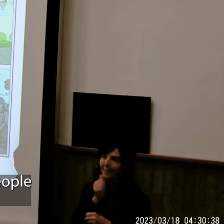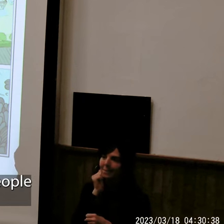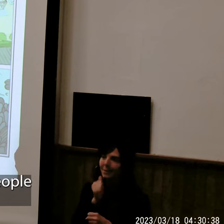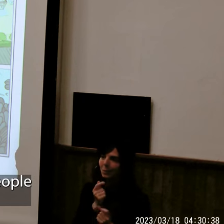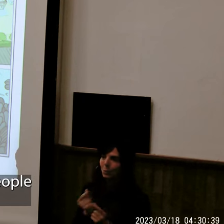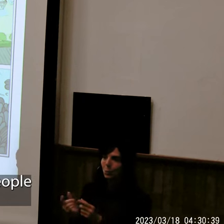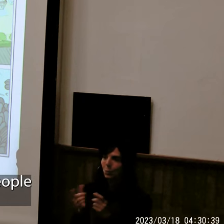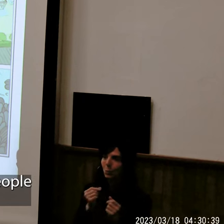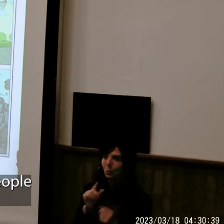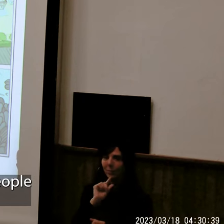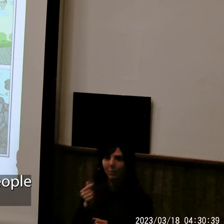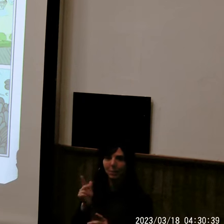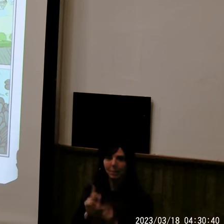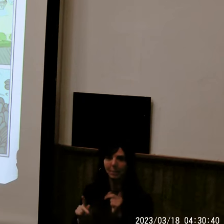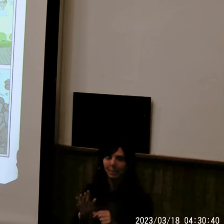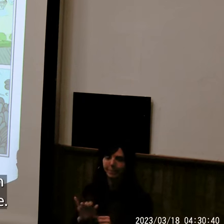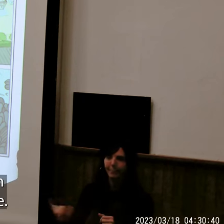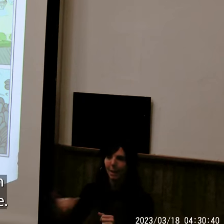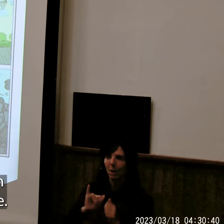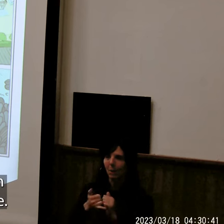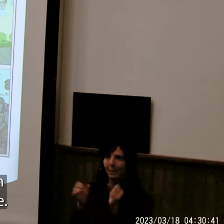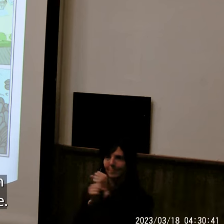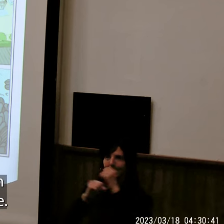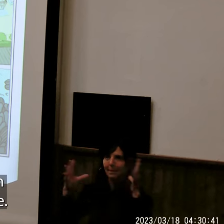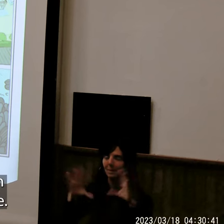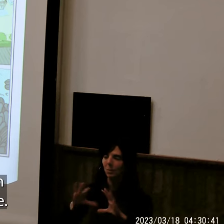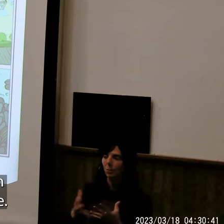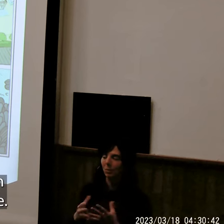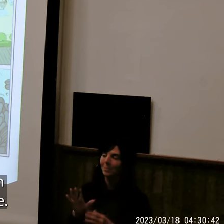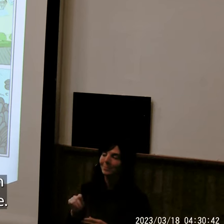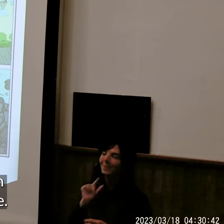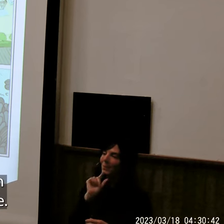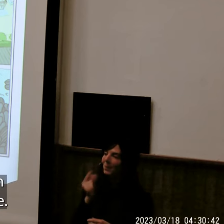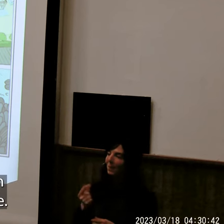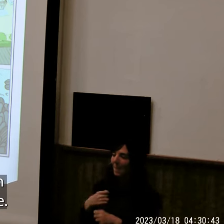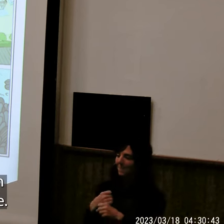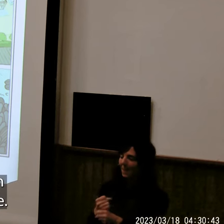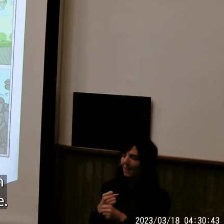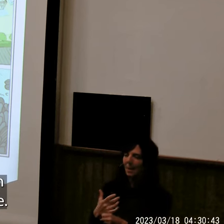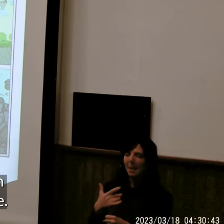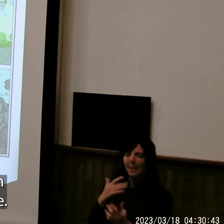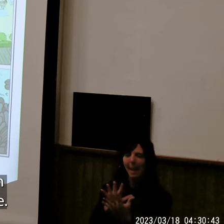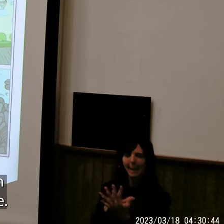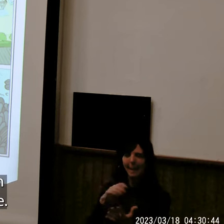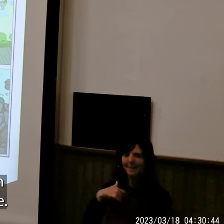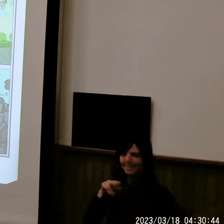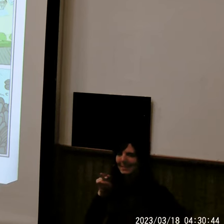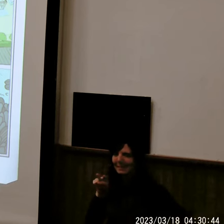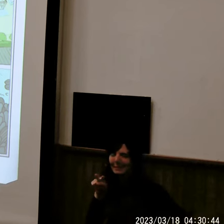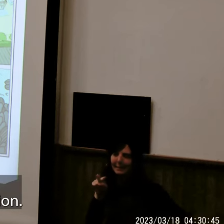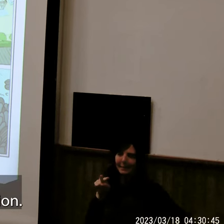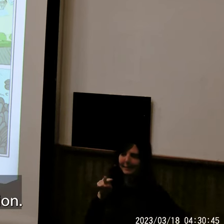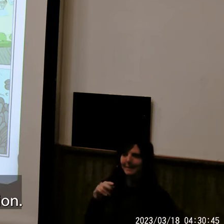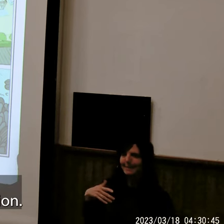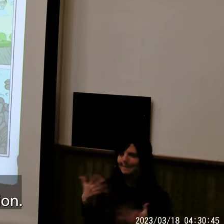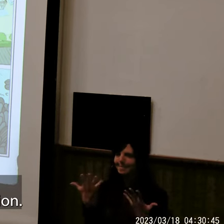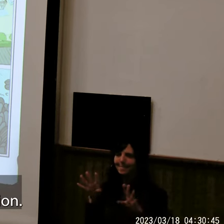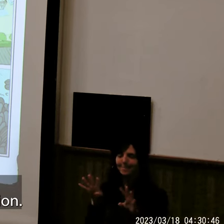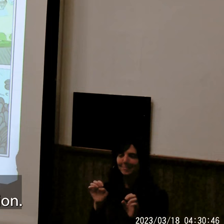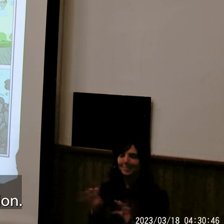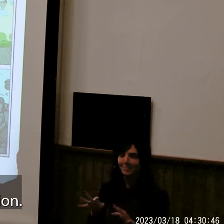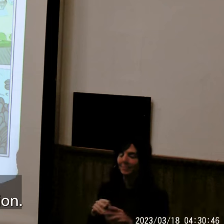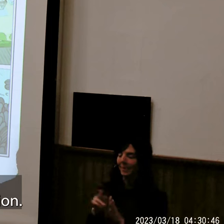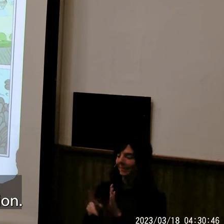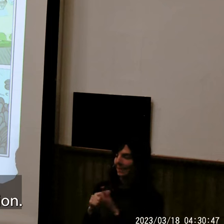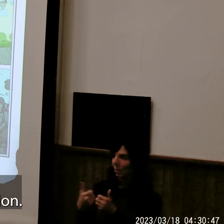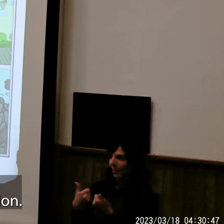people manifest worlds. But queer making has often remained elusive and intangible. Video games